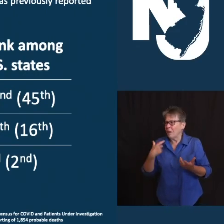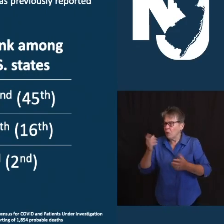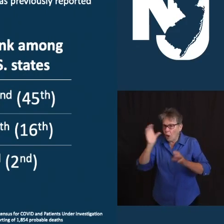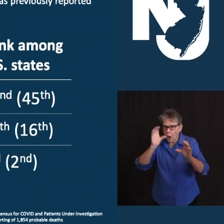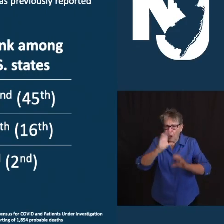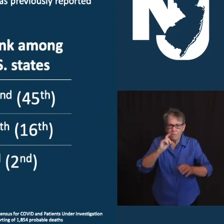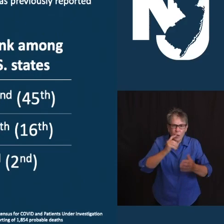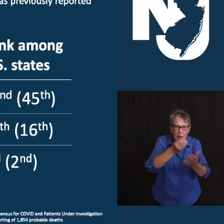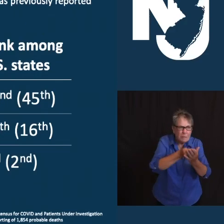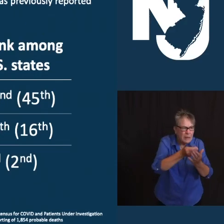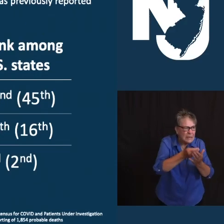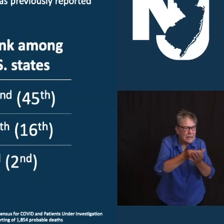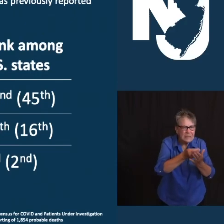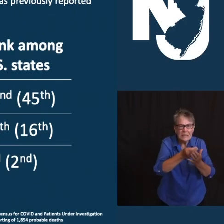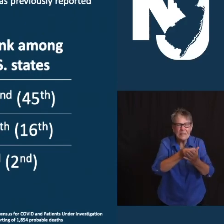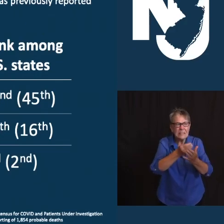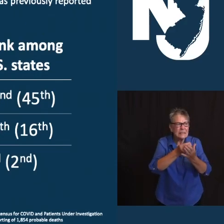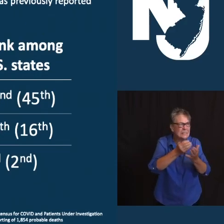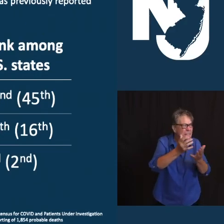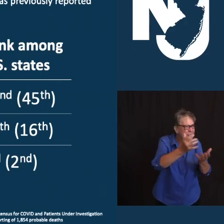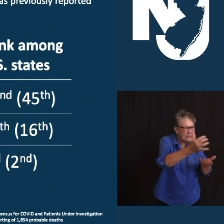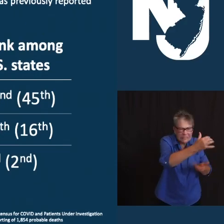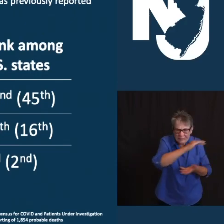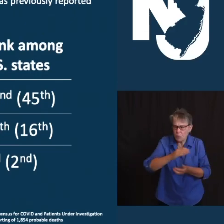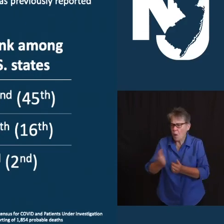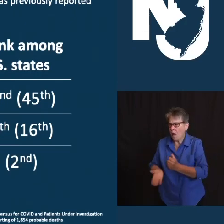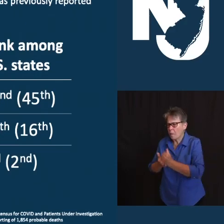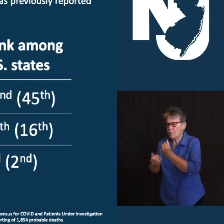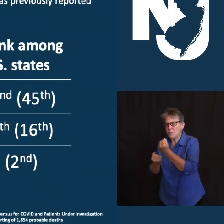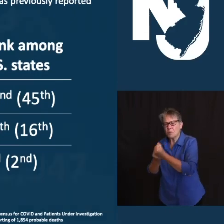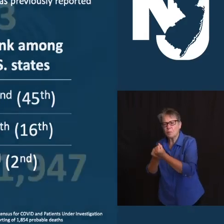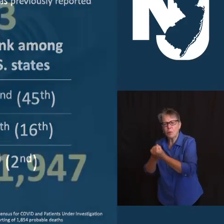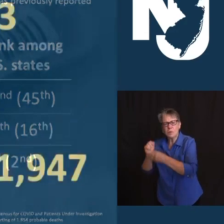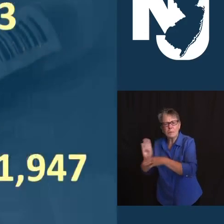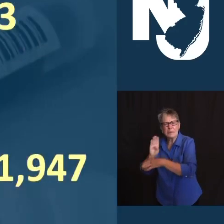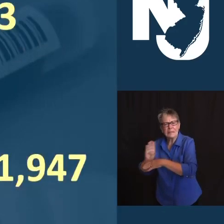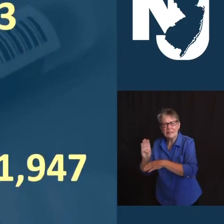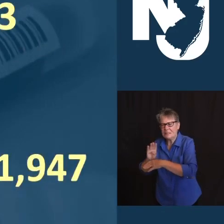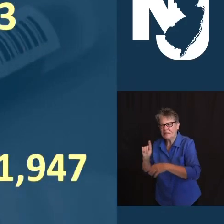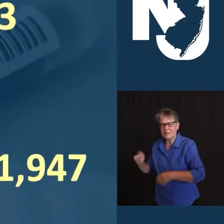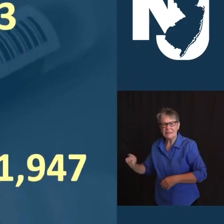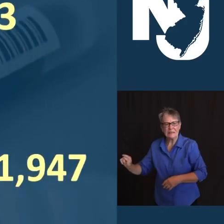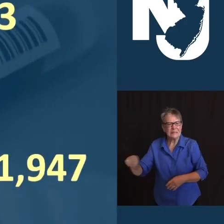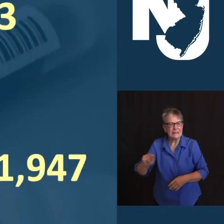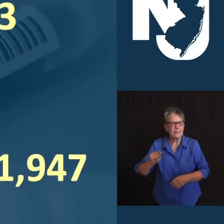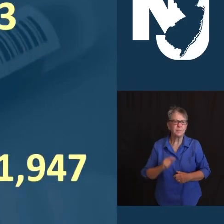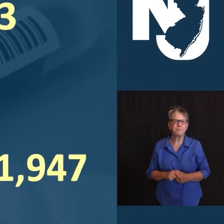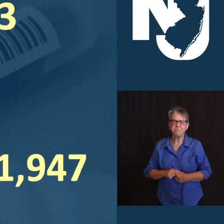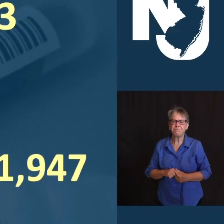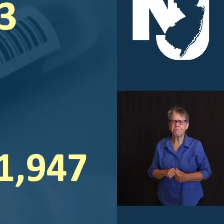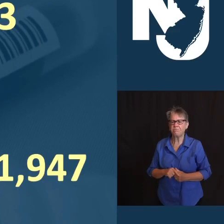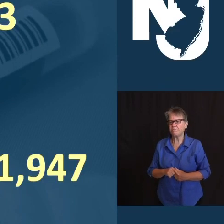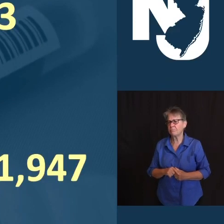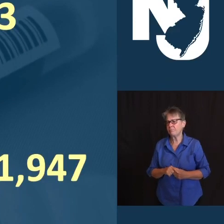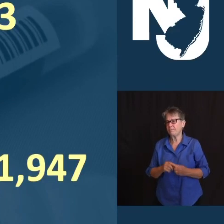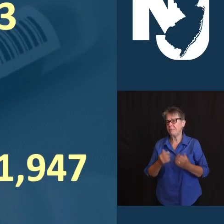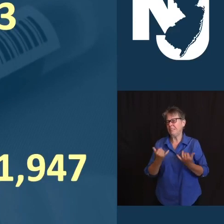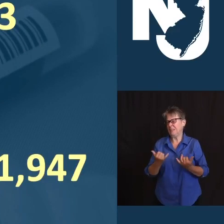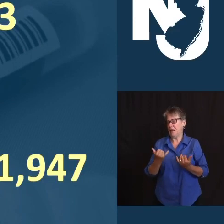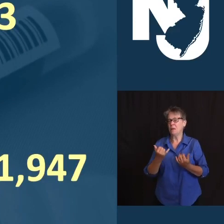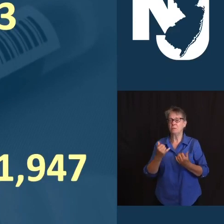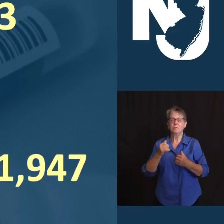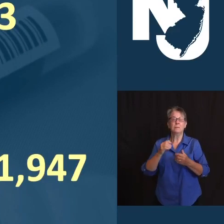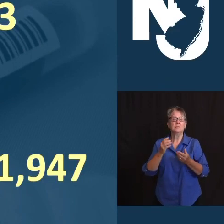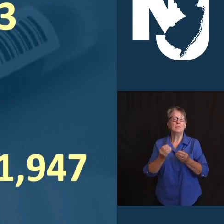expense of losing lives. And so with that, today we are reporting the loss of another 22 blessed residents, and in just